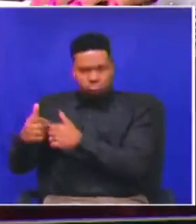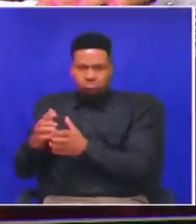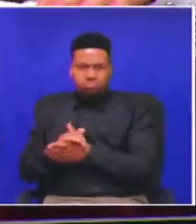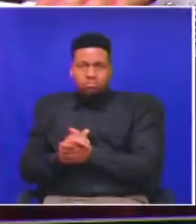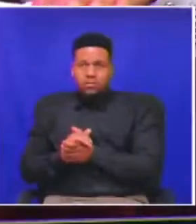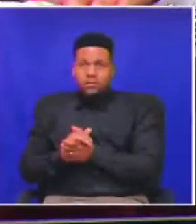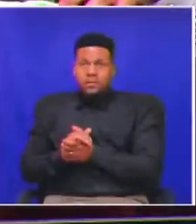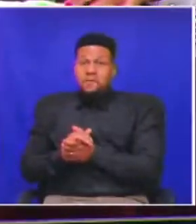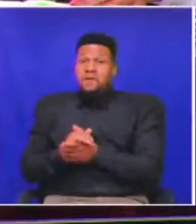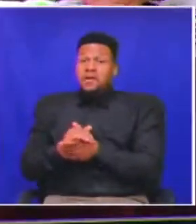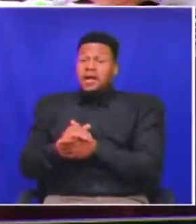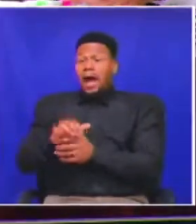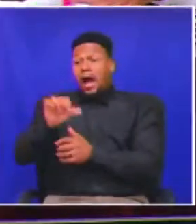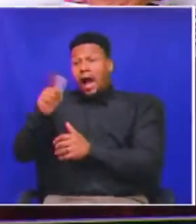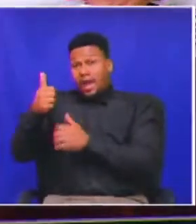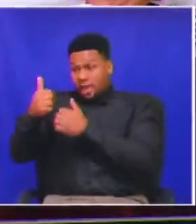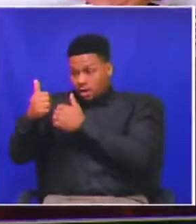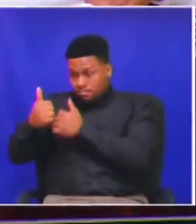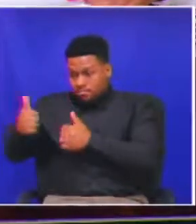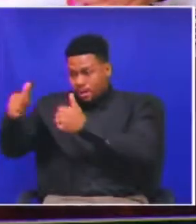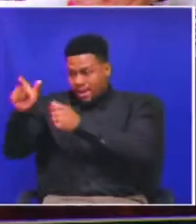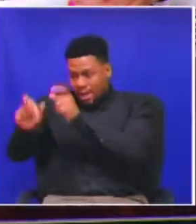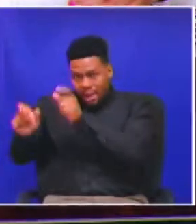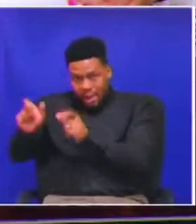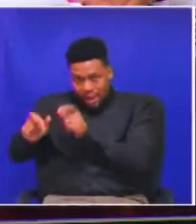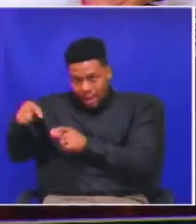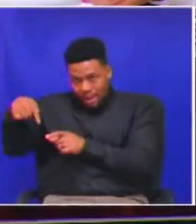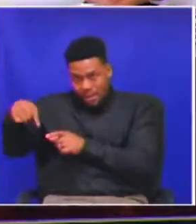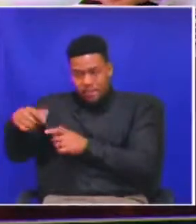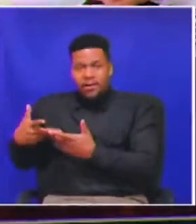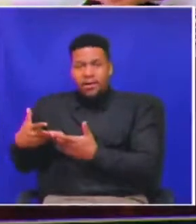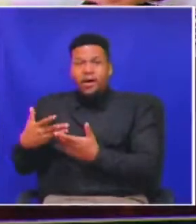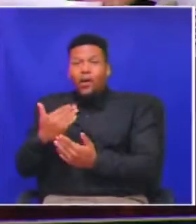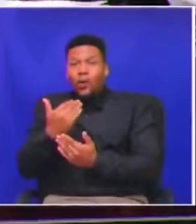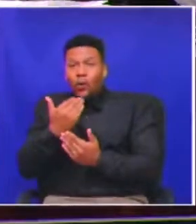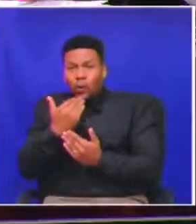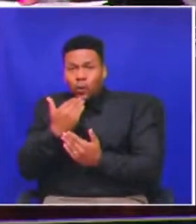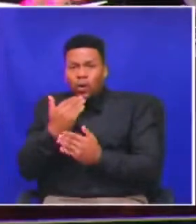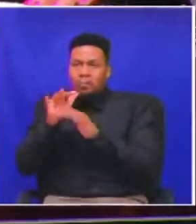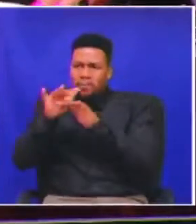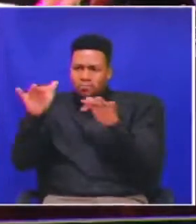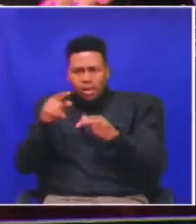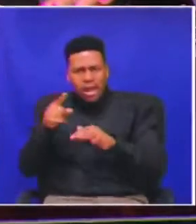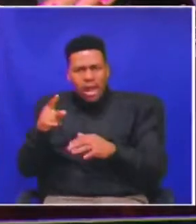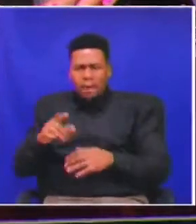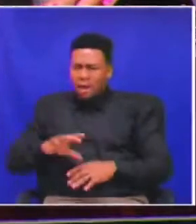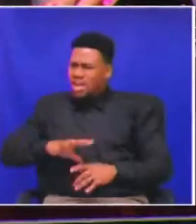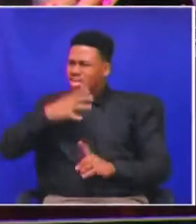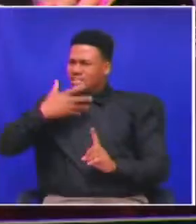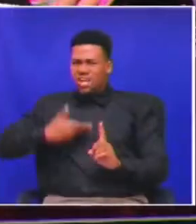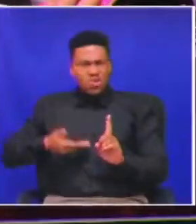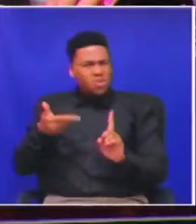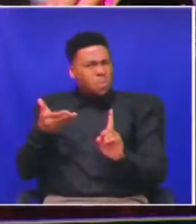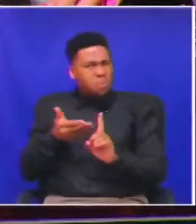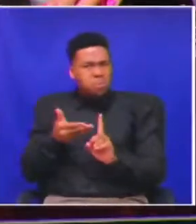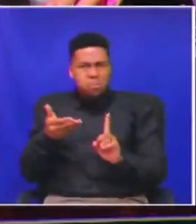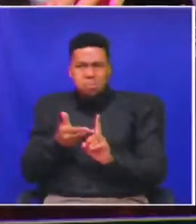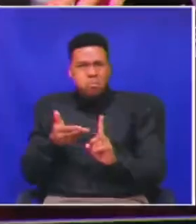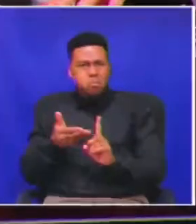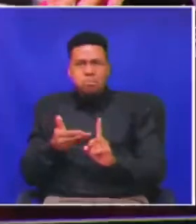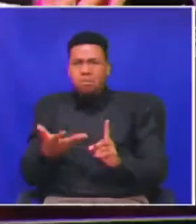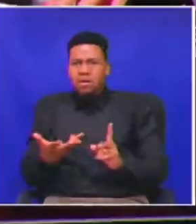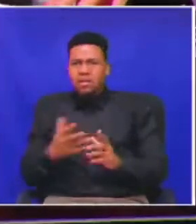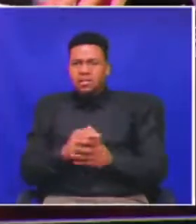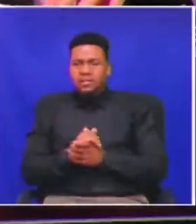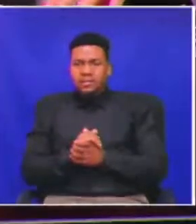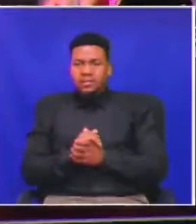that I have appointed are all people of great integrity and great eminence,